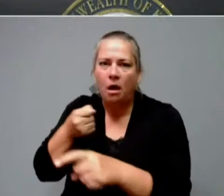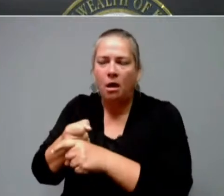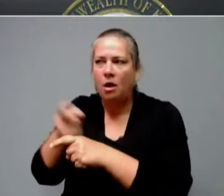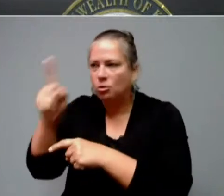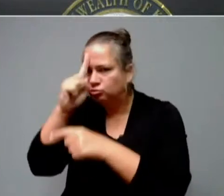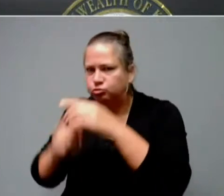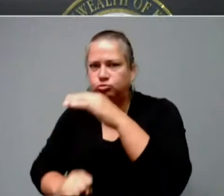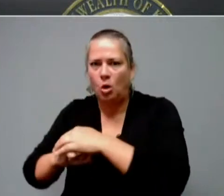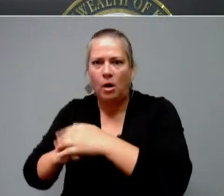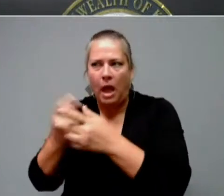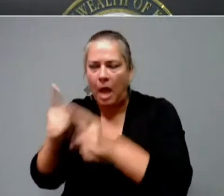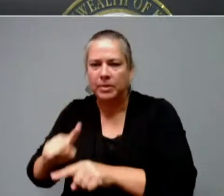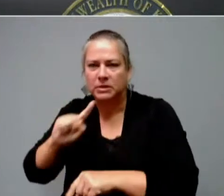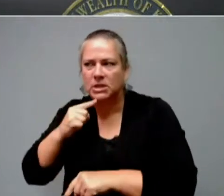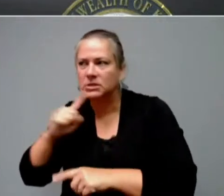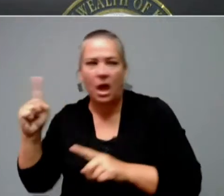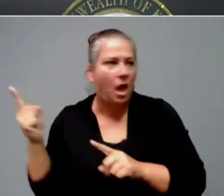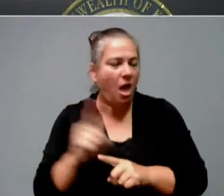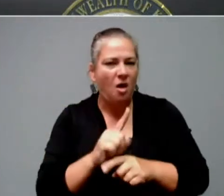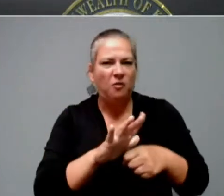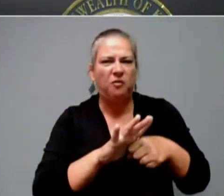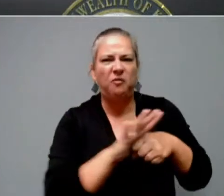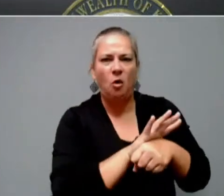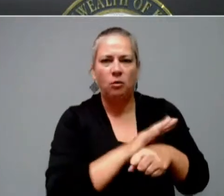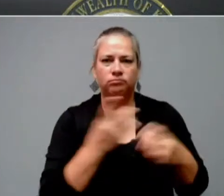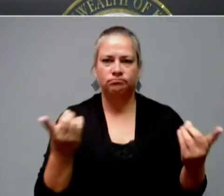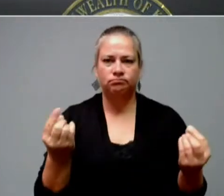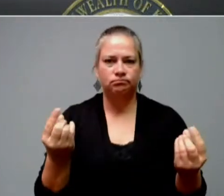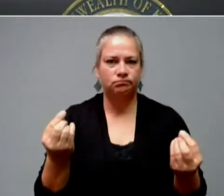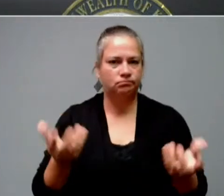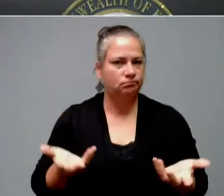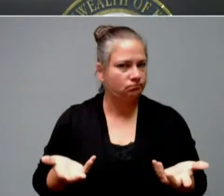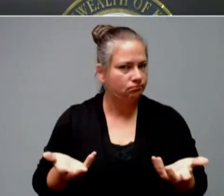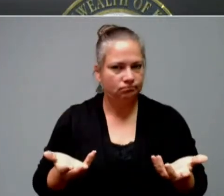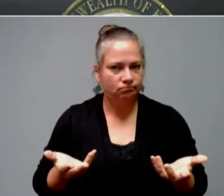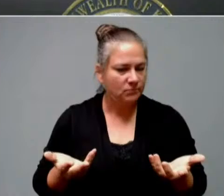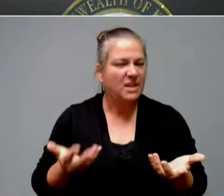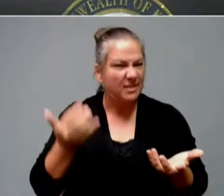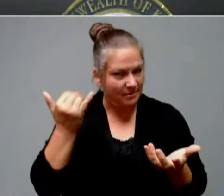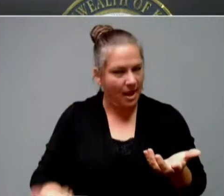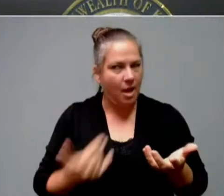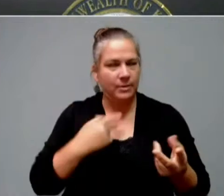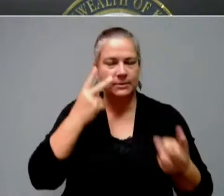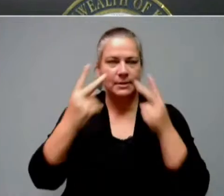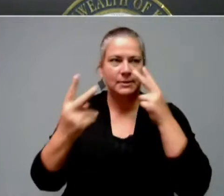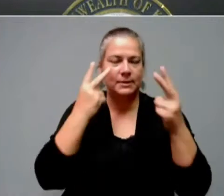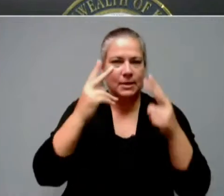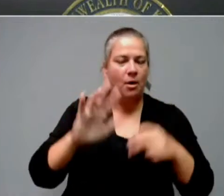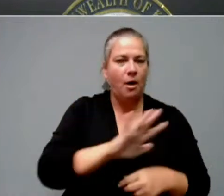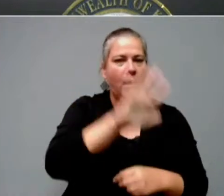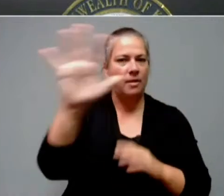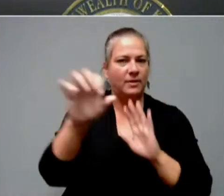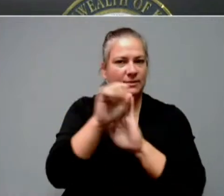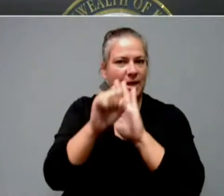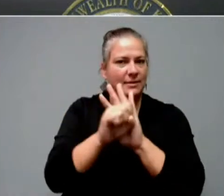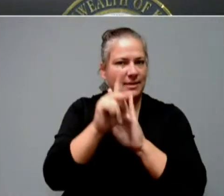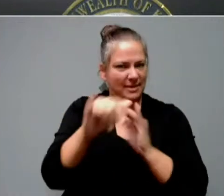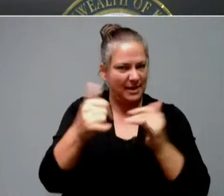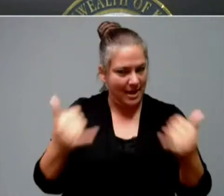are seeing this and starting to see it more and more across Kentucky. Dr. Stack's going to talk about this